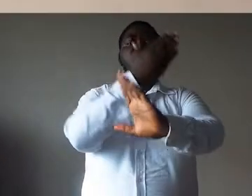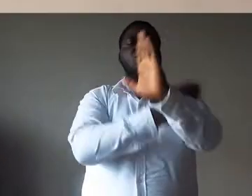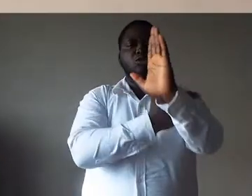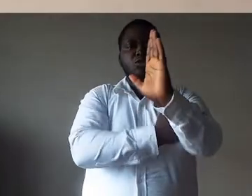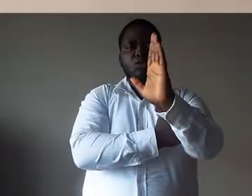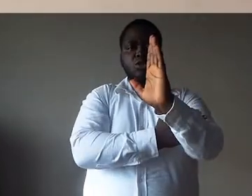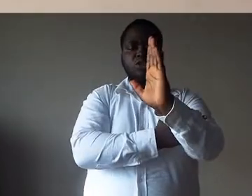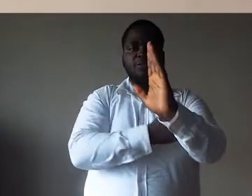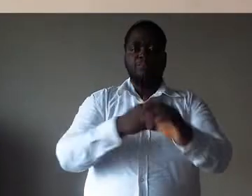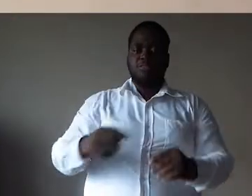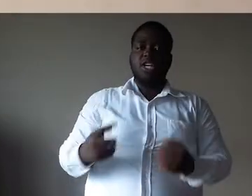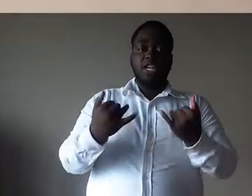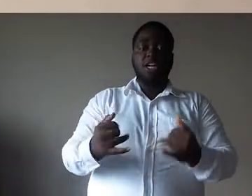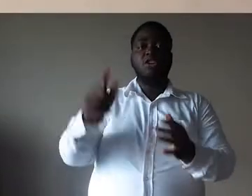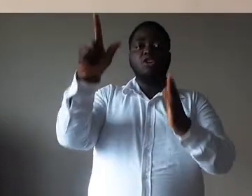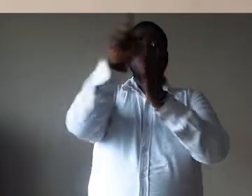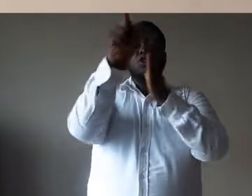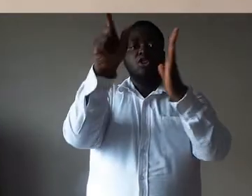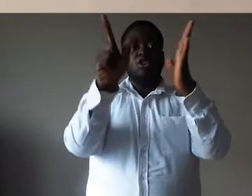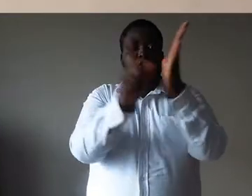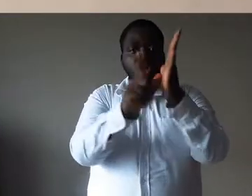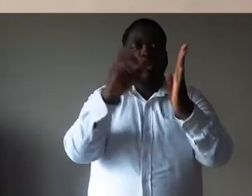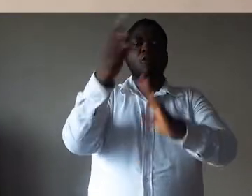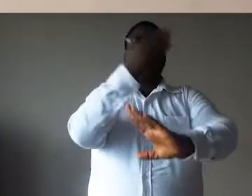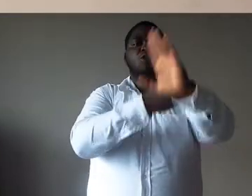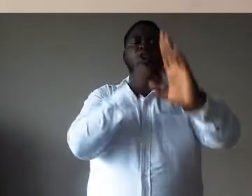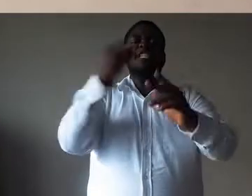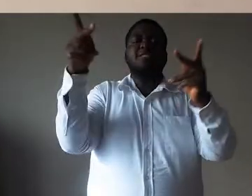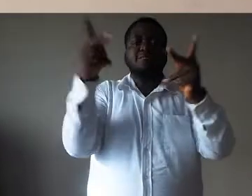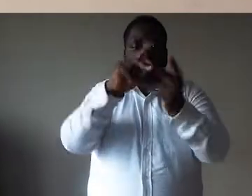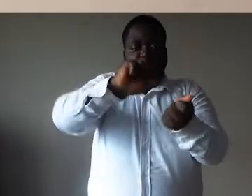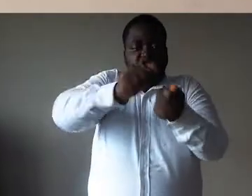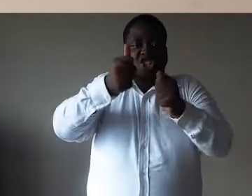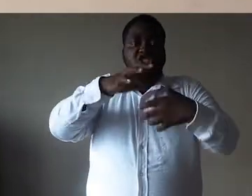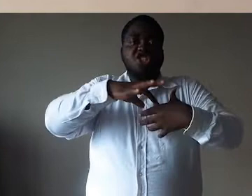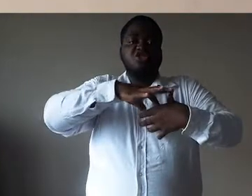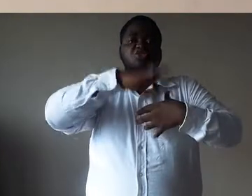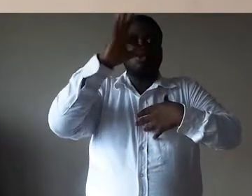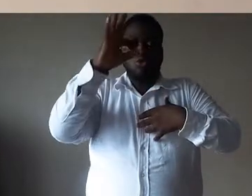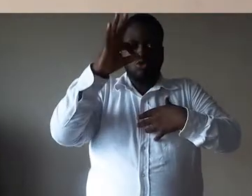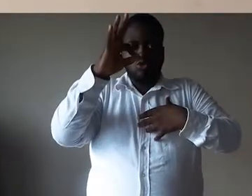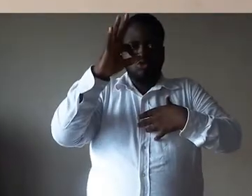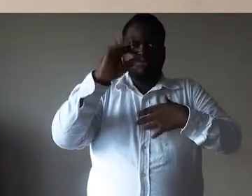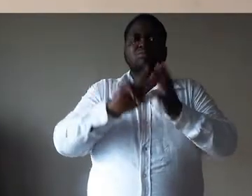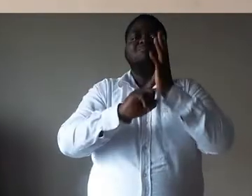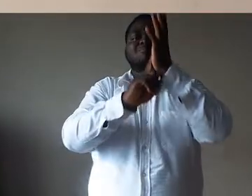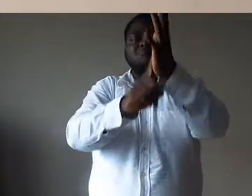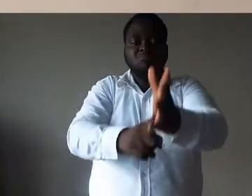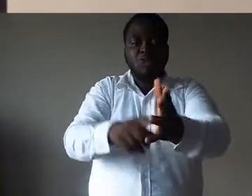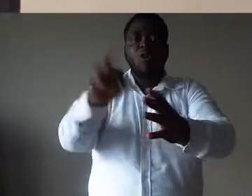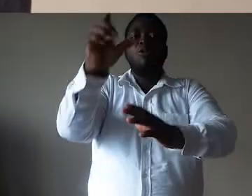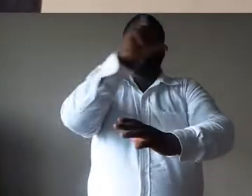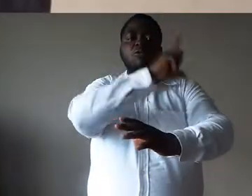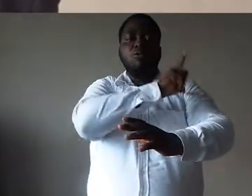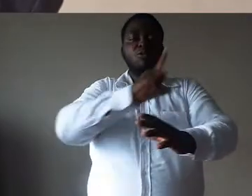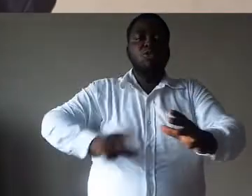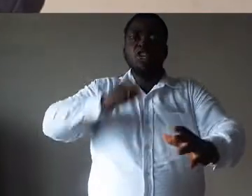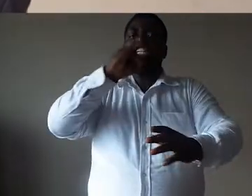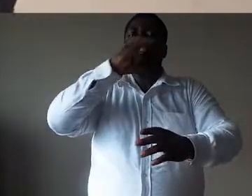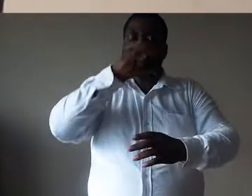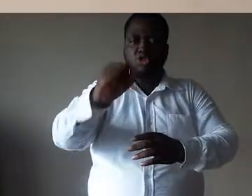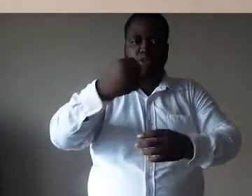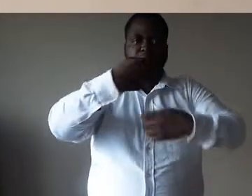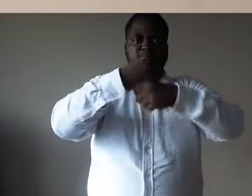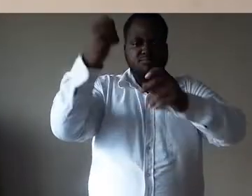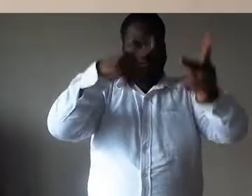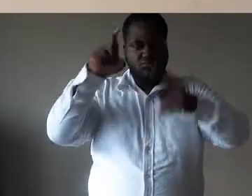concerning the word of God. The law of the Lord is perfect, converting the soul. The testimony of the Lord is sure, making wise